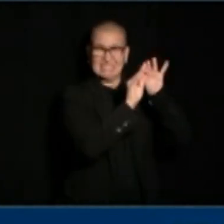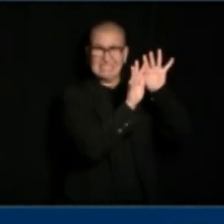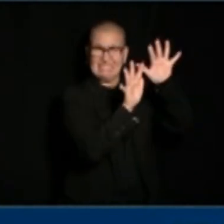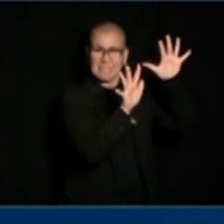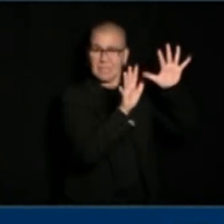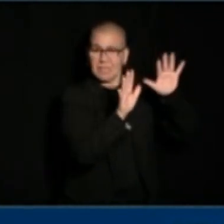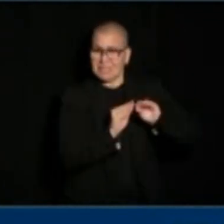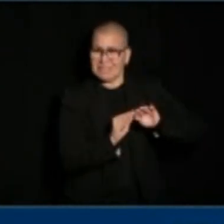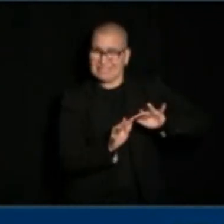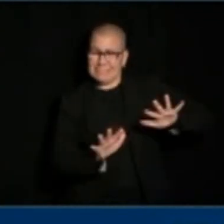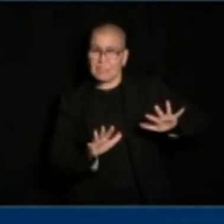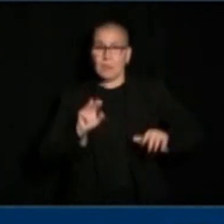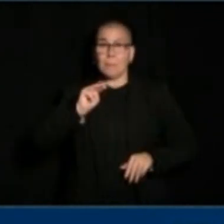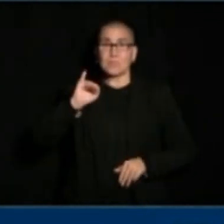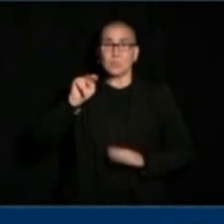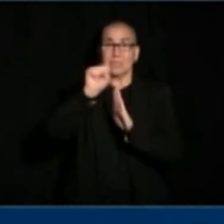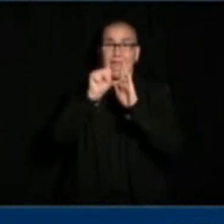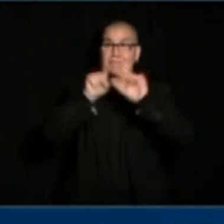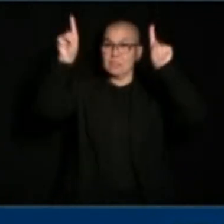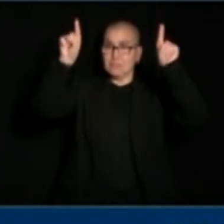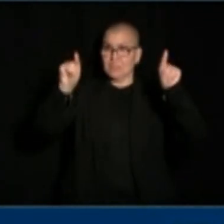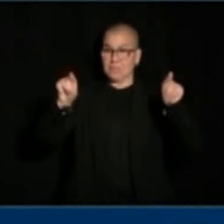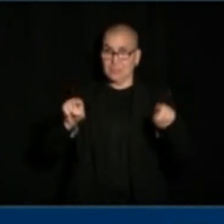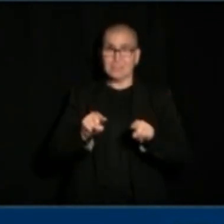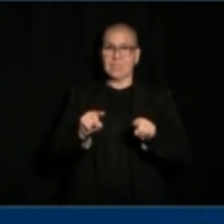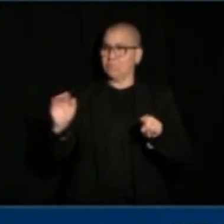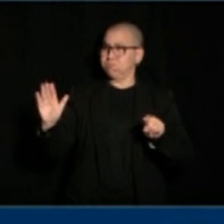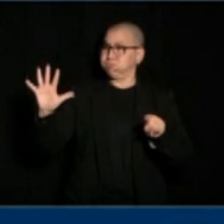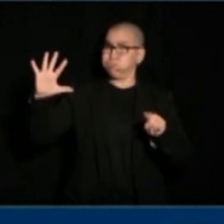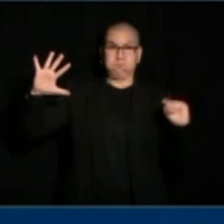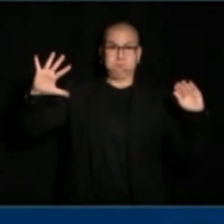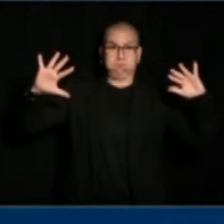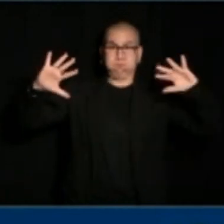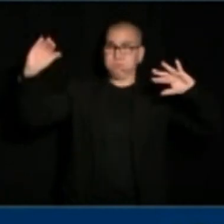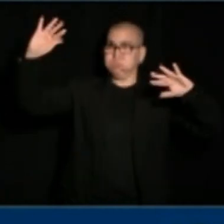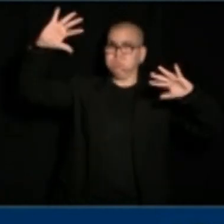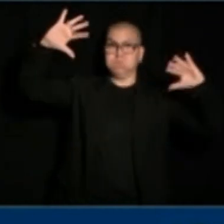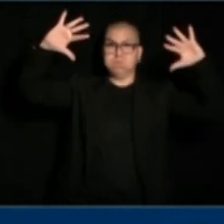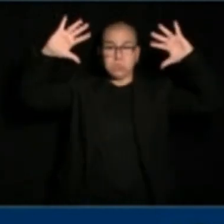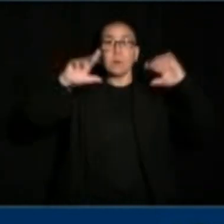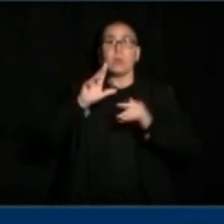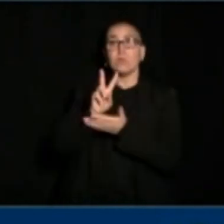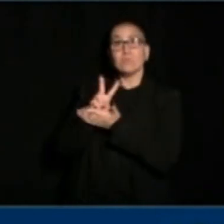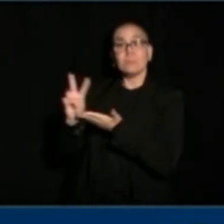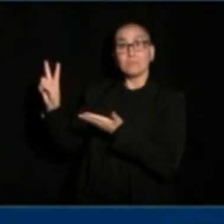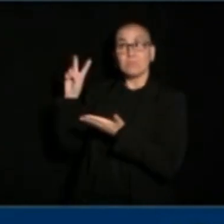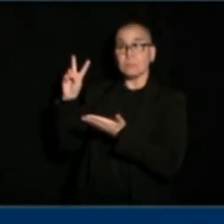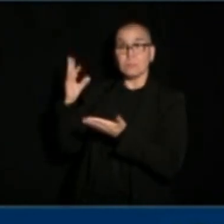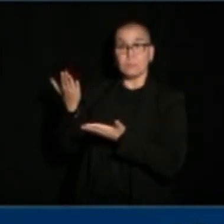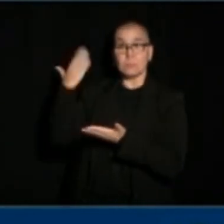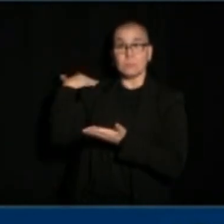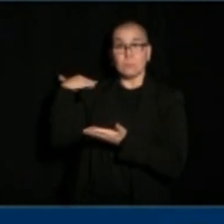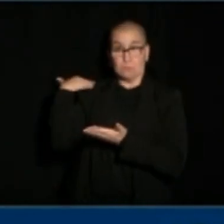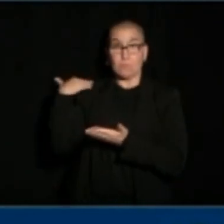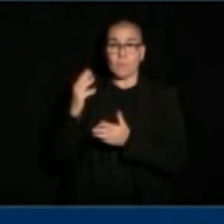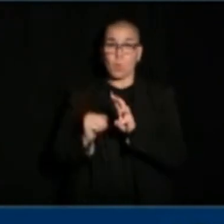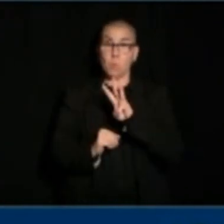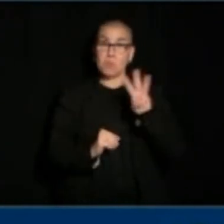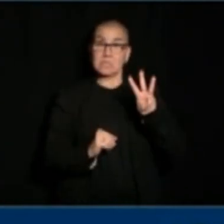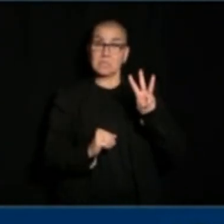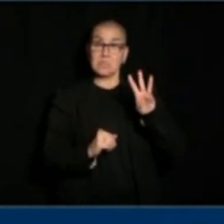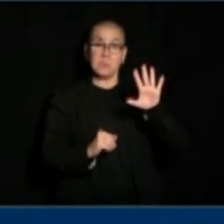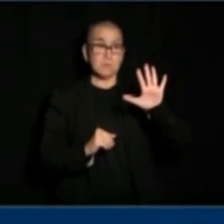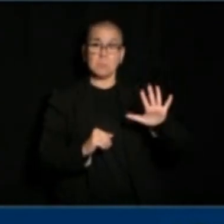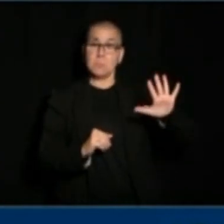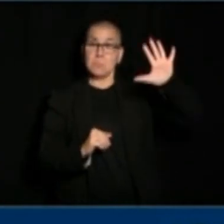the highest on the planet. Just 2 weeks ago, the states to our west were 1 and 2, the states to our